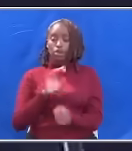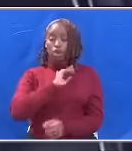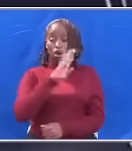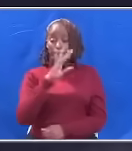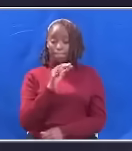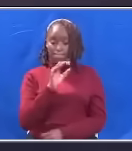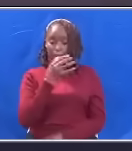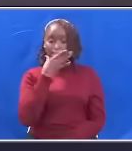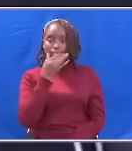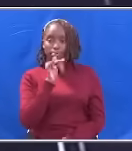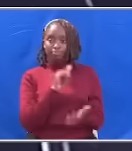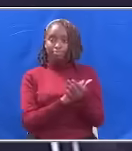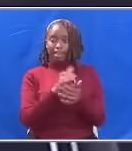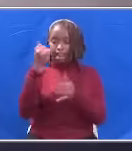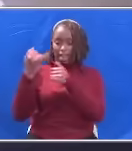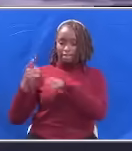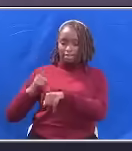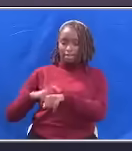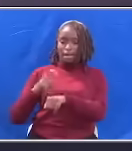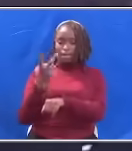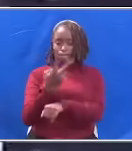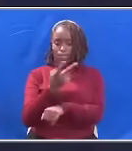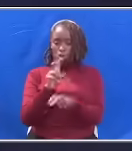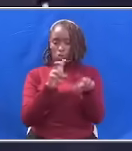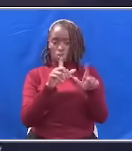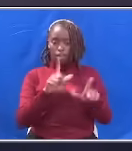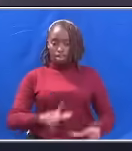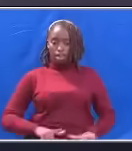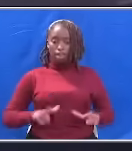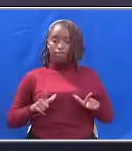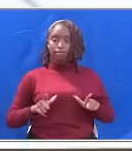time the pair were seen alive.